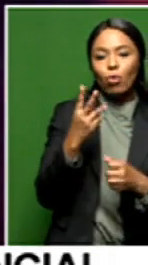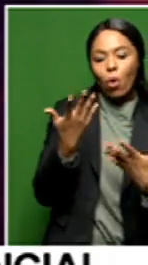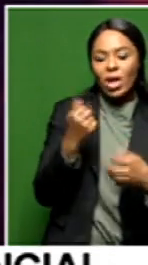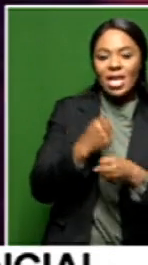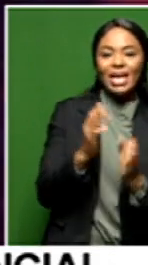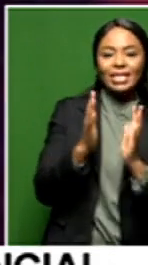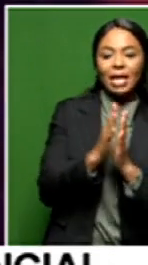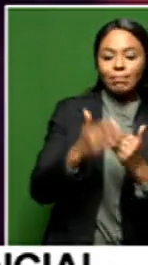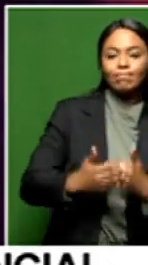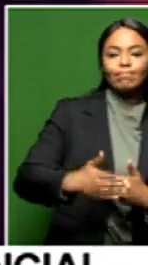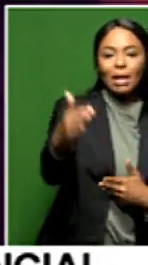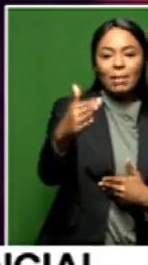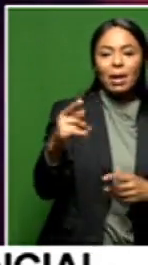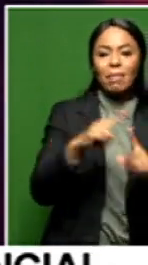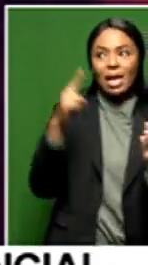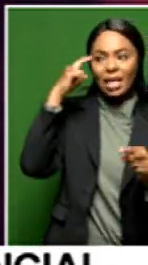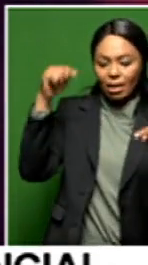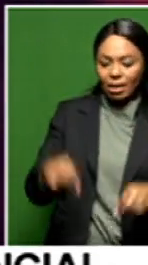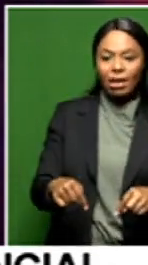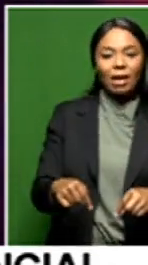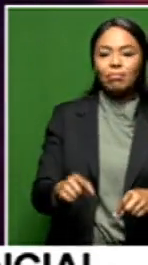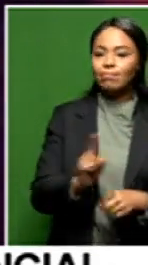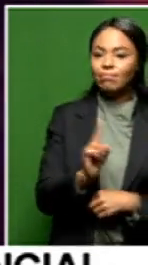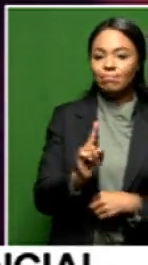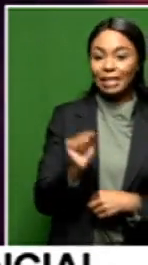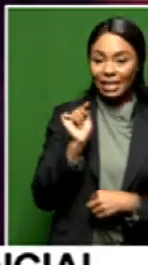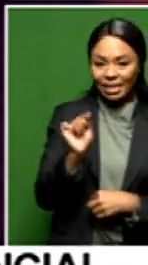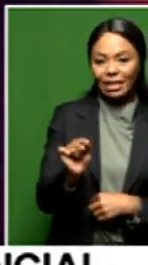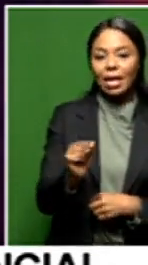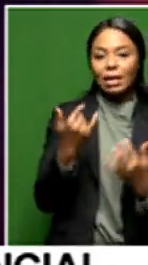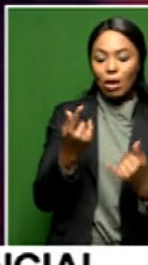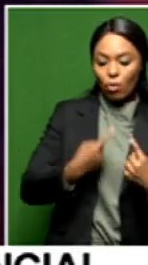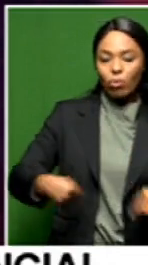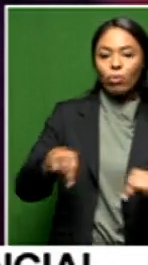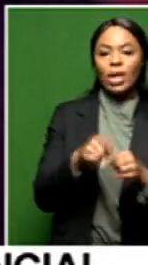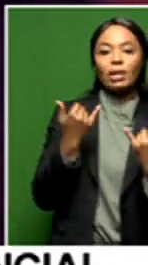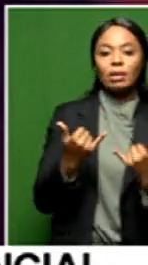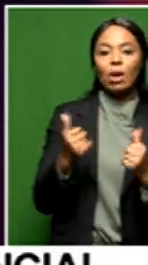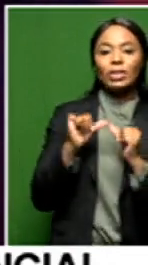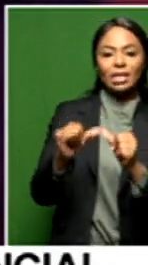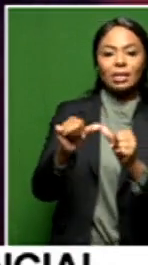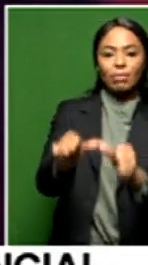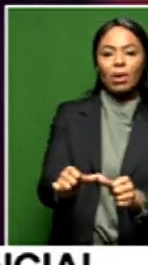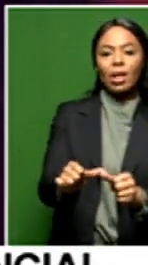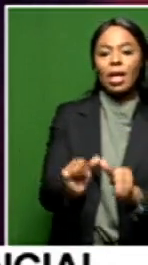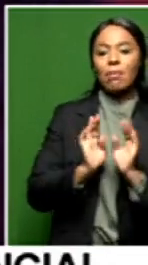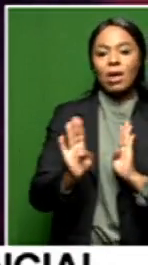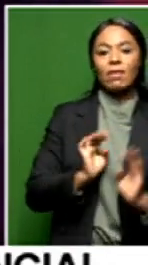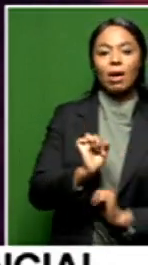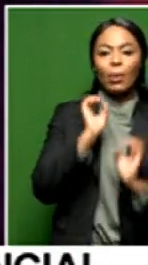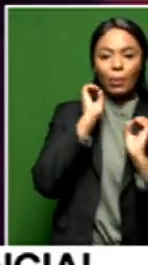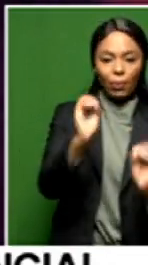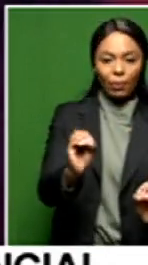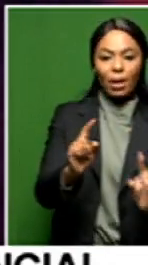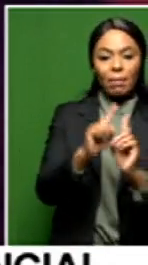You're eating hand-to-mouth, but you're also thinking hand-to-mouth. So therefore, you're not sustainable in your actions, and it has an impact on